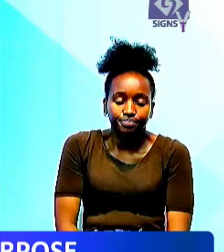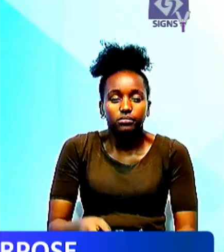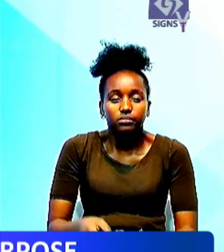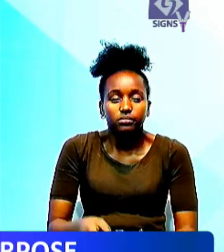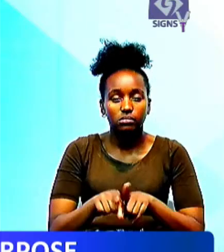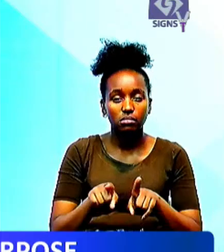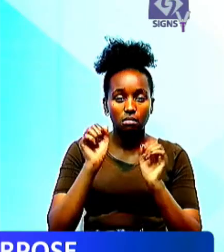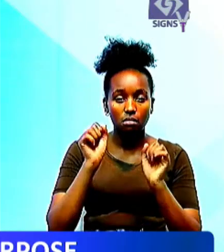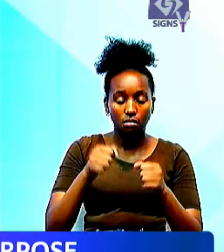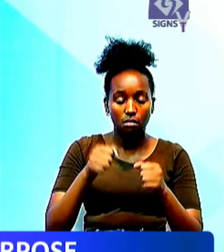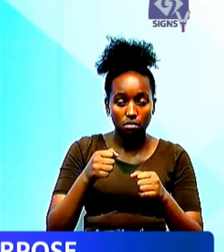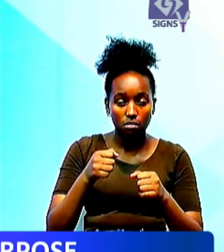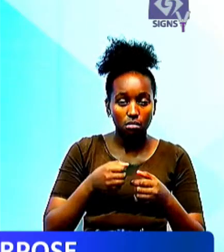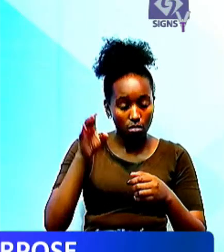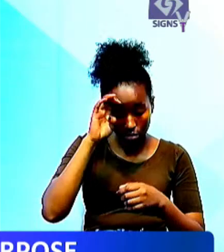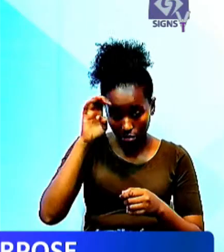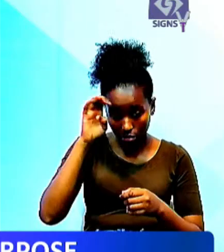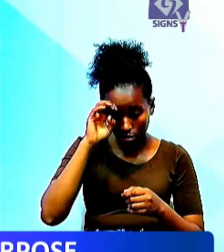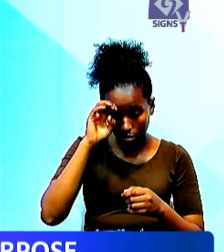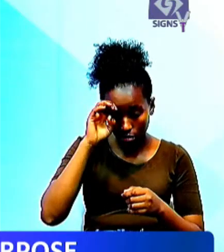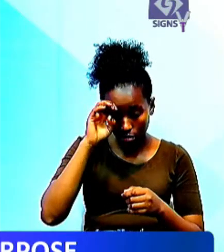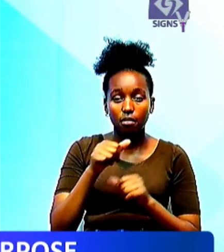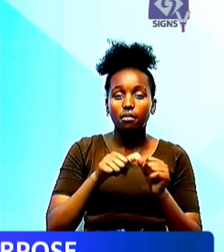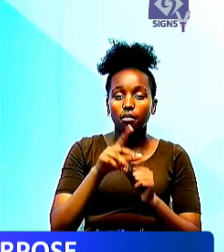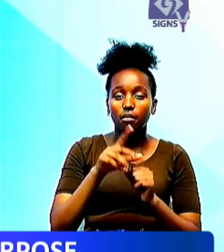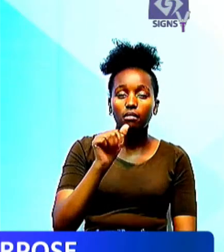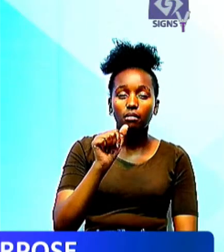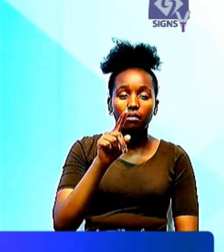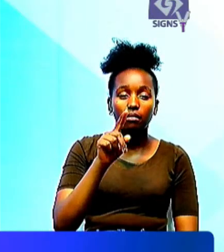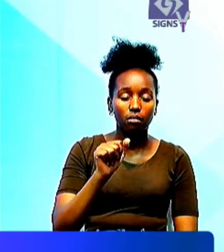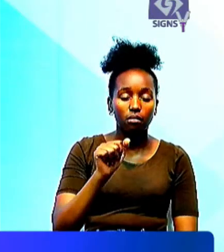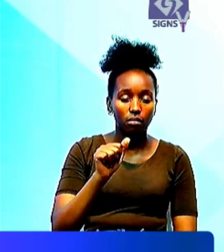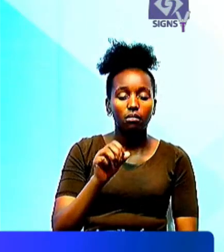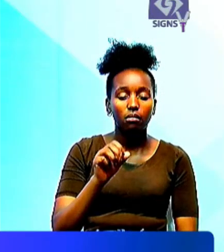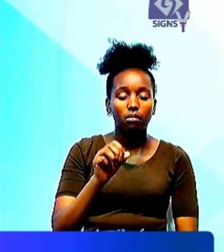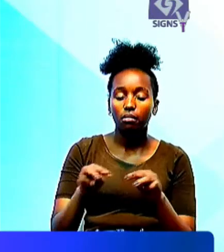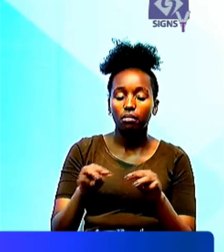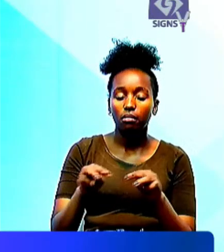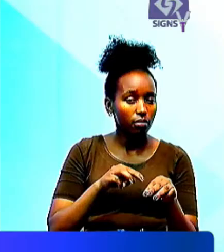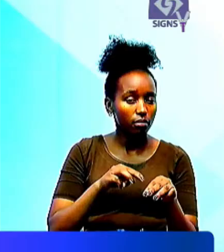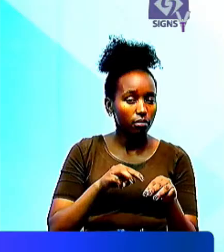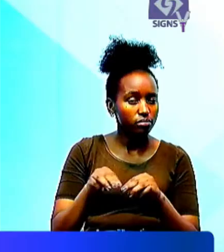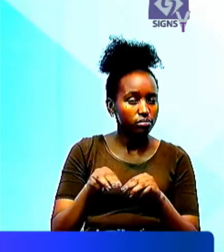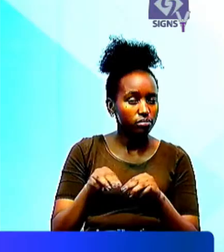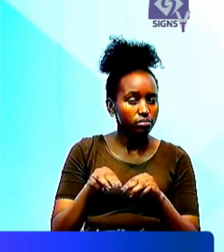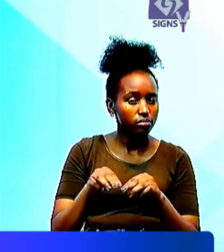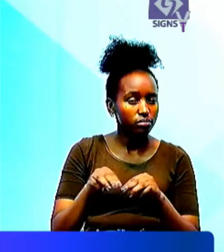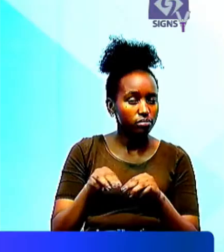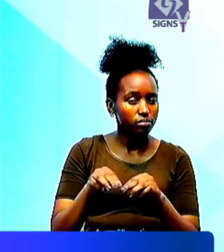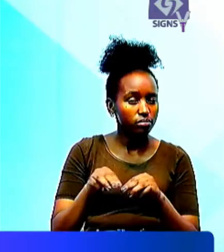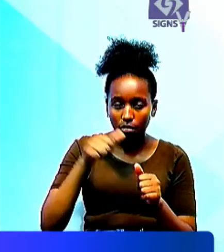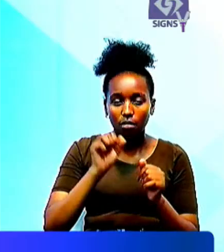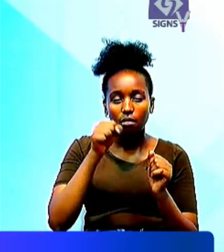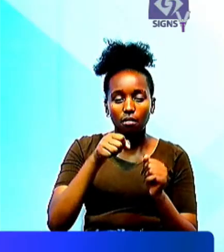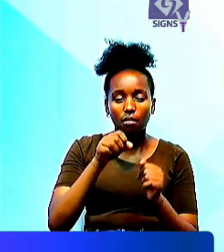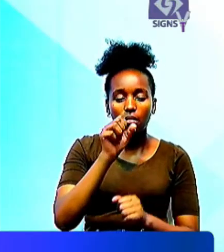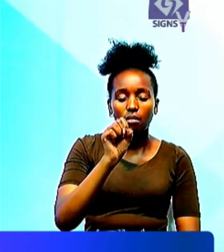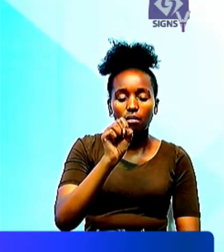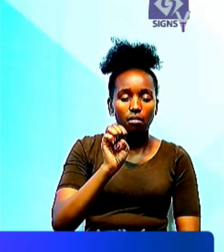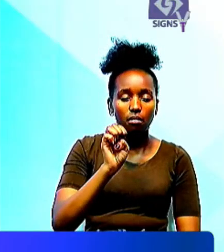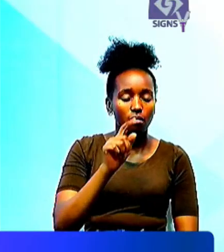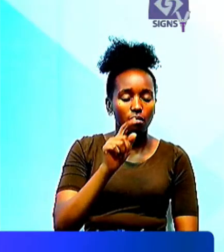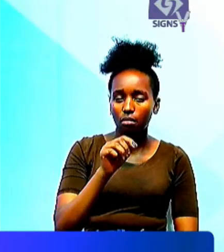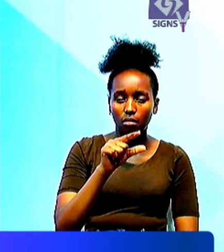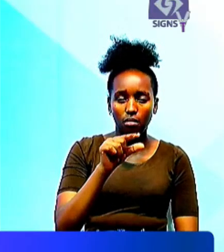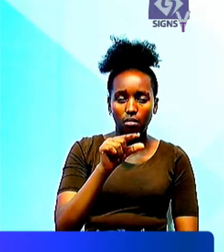on debt management. How do you handle these debts and all that? So do that assessment. The other thing, set a goal. Where do you want to go